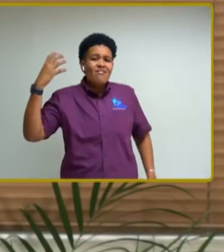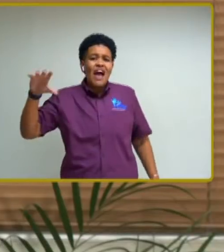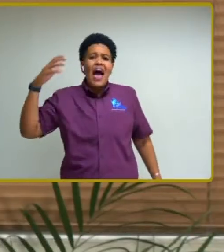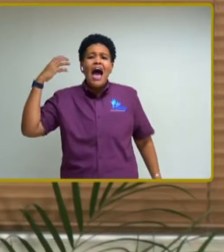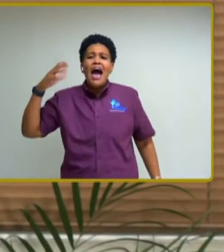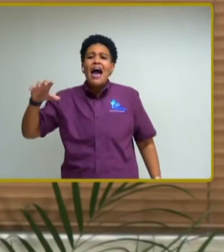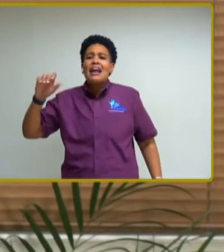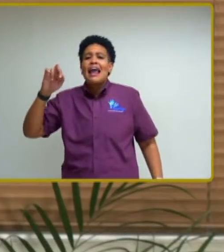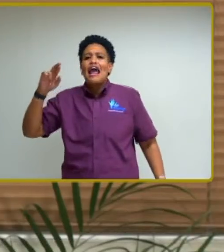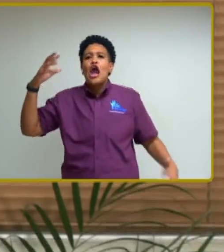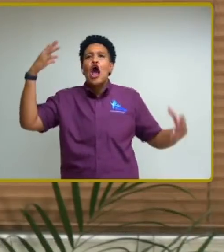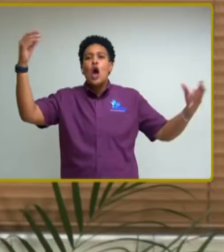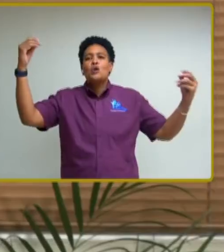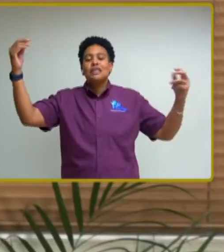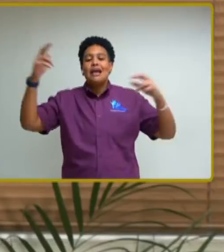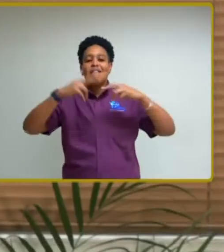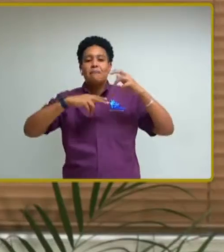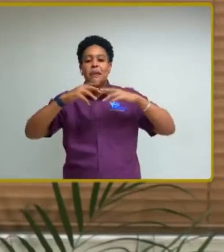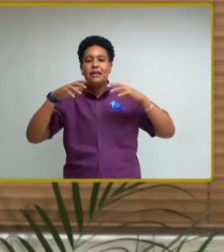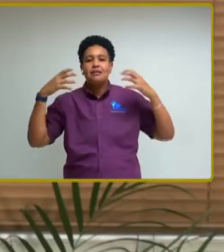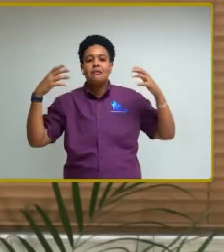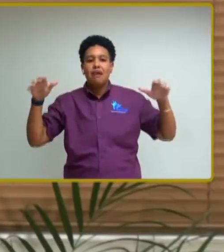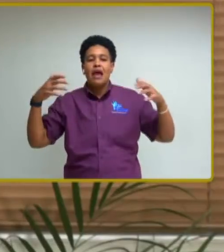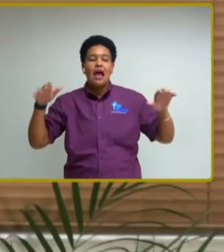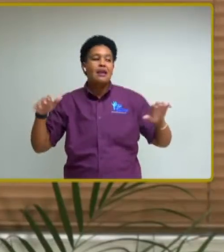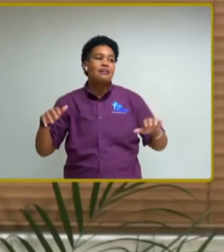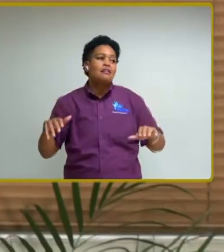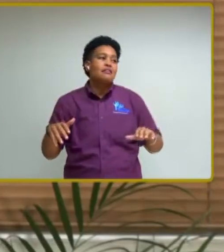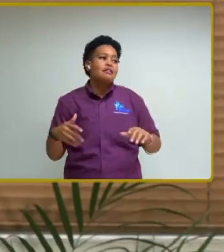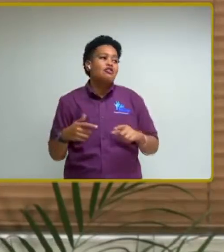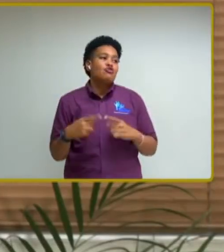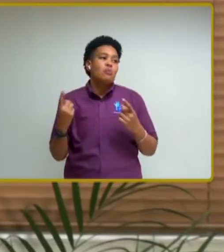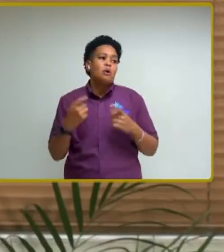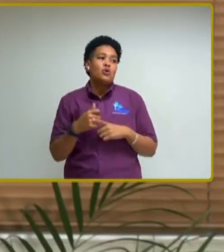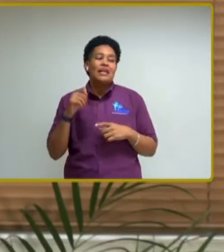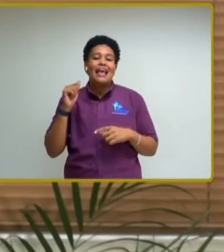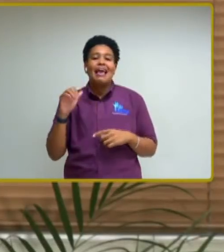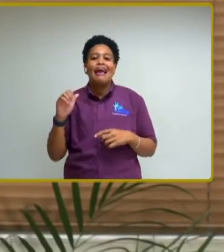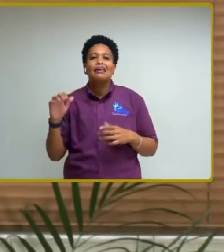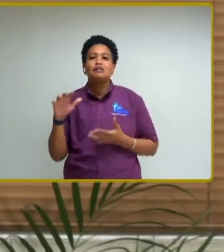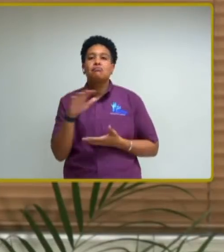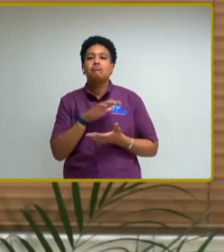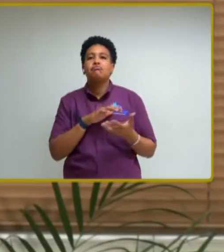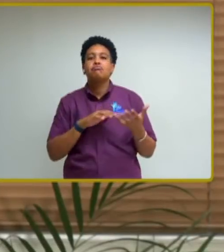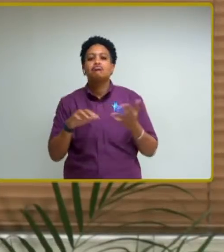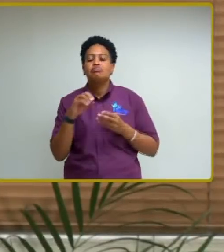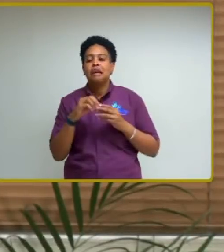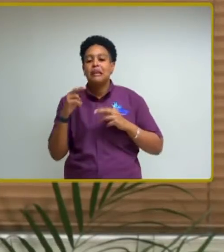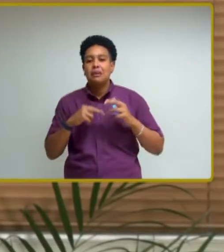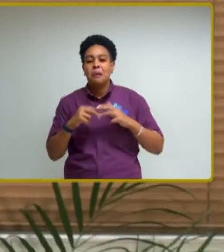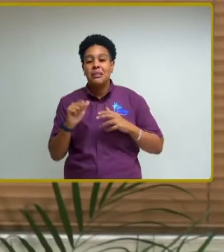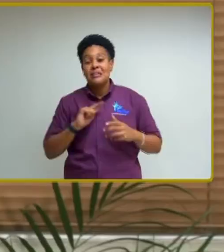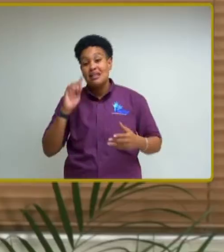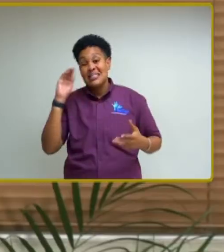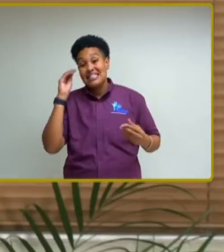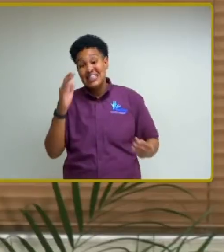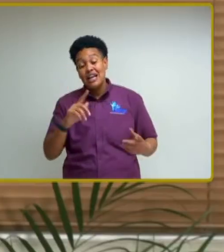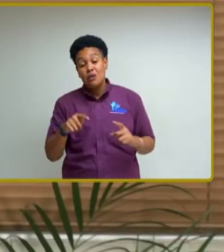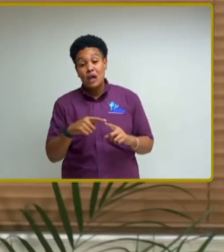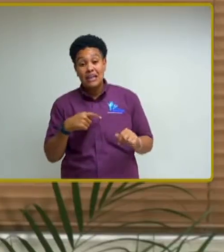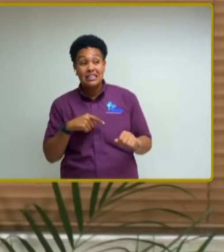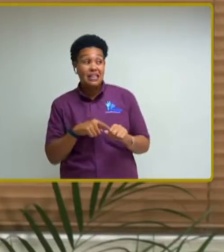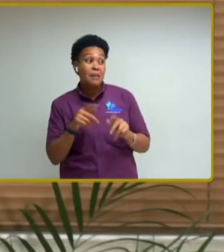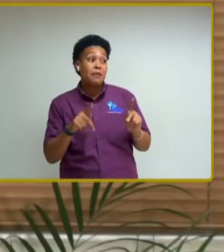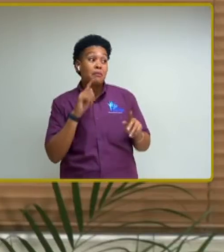air outside of the building as opposed to circulating within the building. And as I said when I started, persons